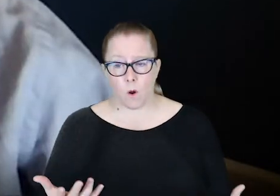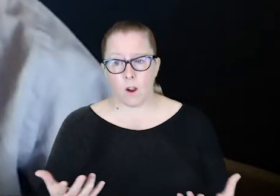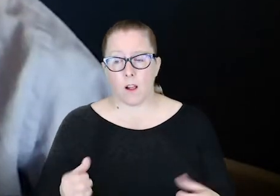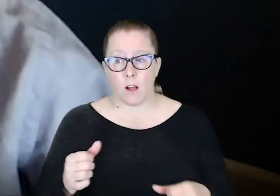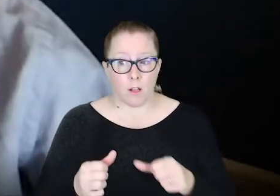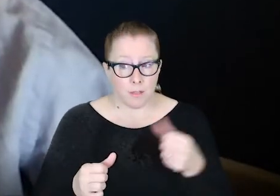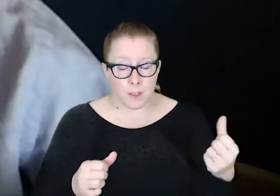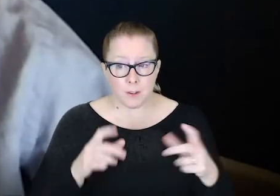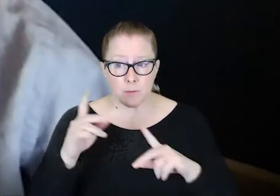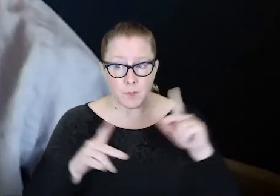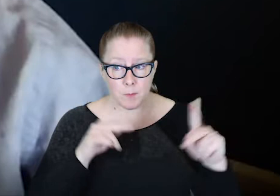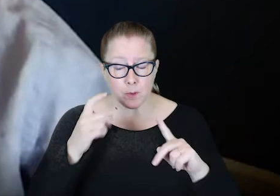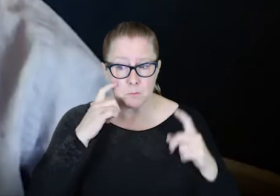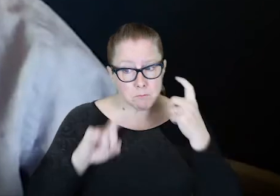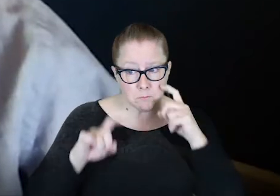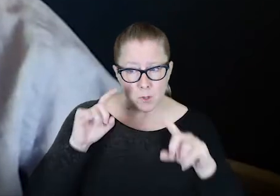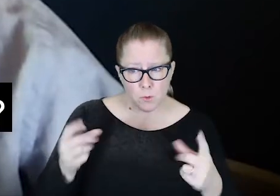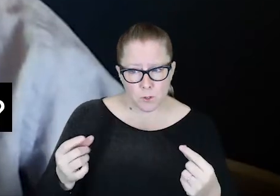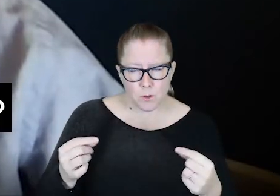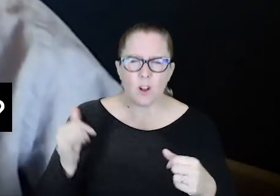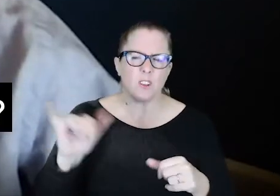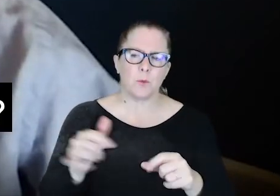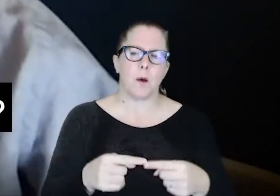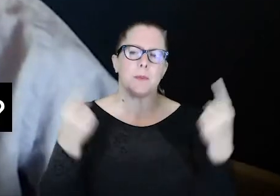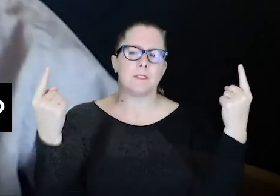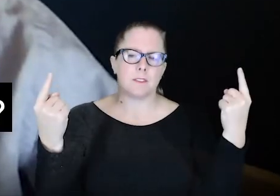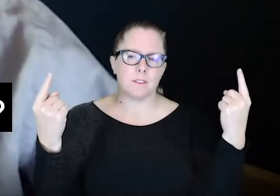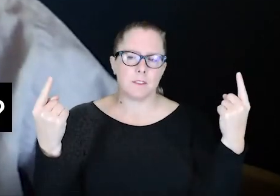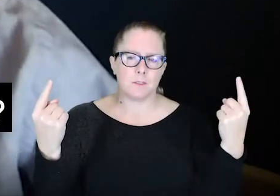people feel. Either you have felt, what is the